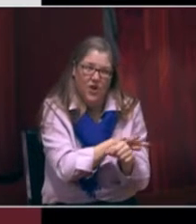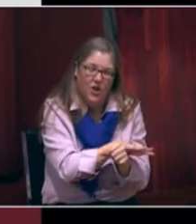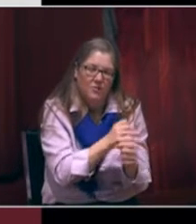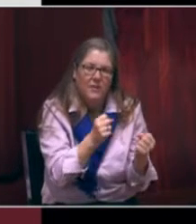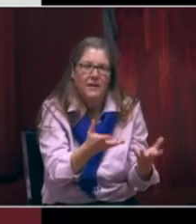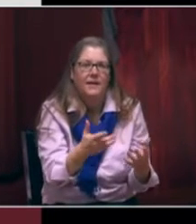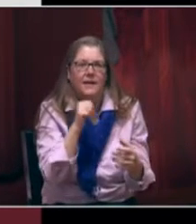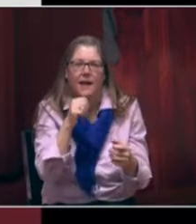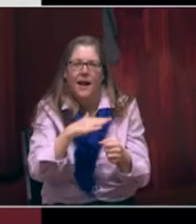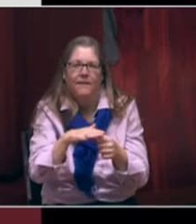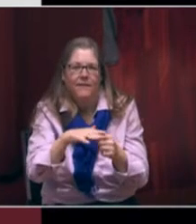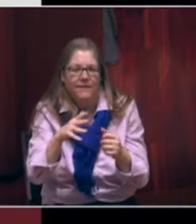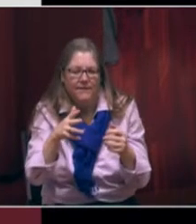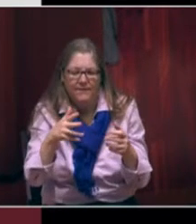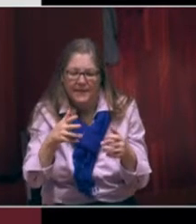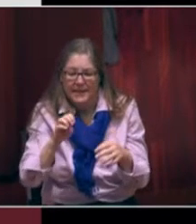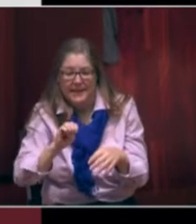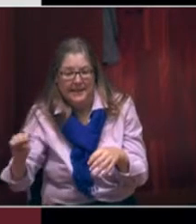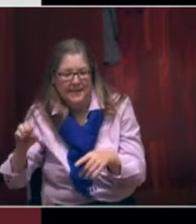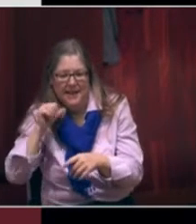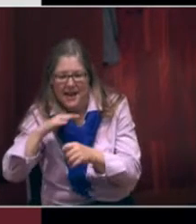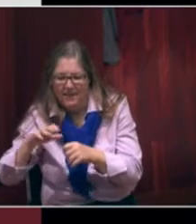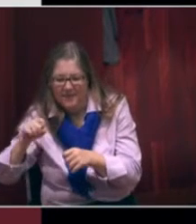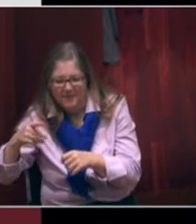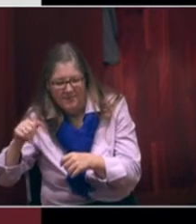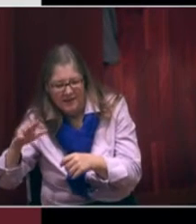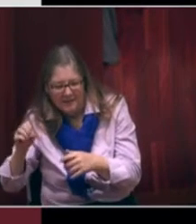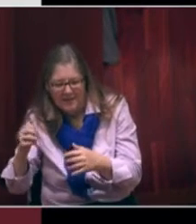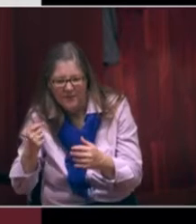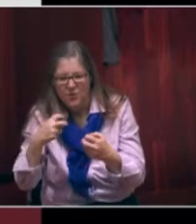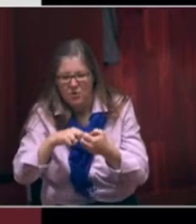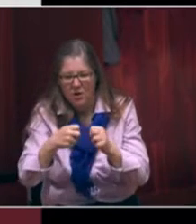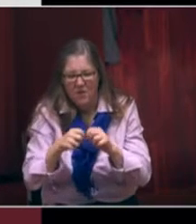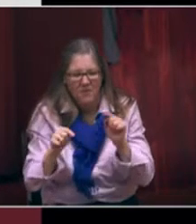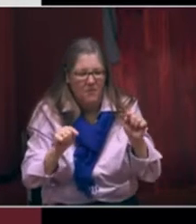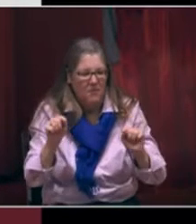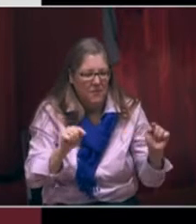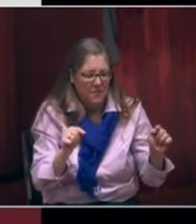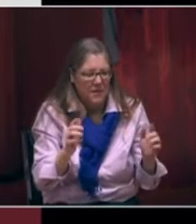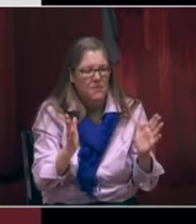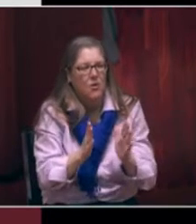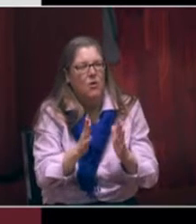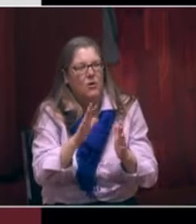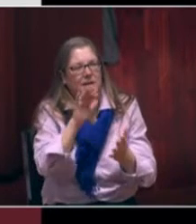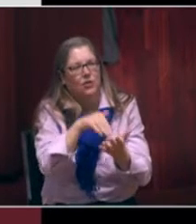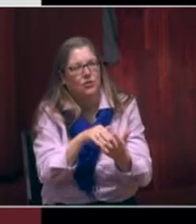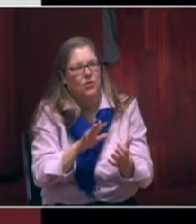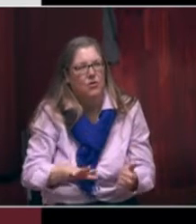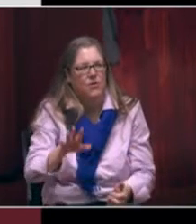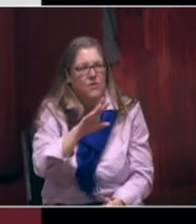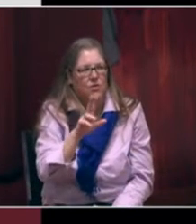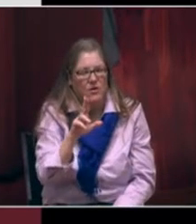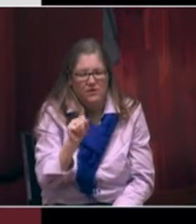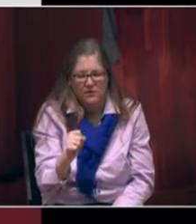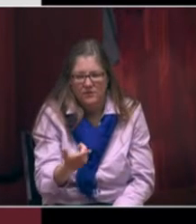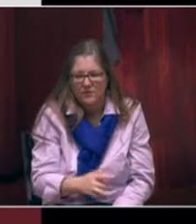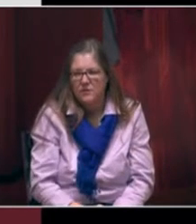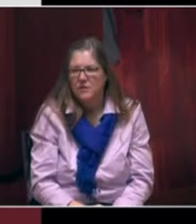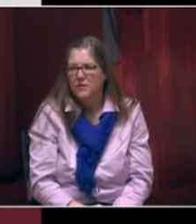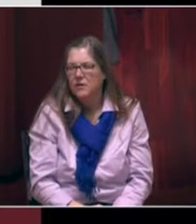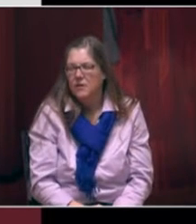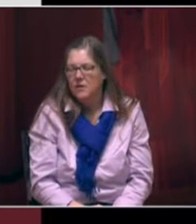much space at all on the East Coast. And a few problem smaller record centers around the country as well that are pretty